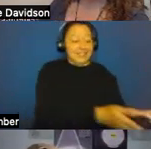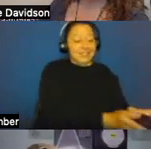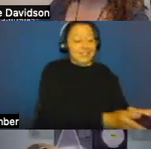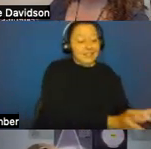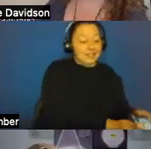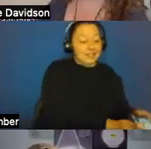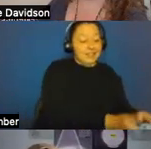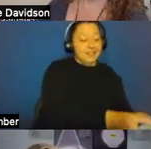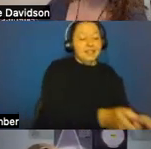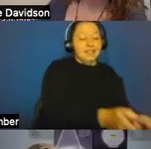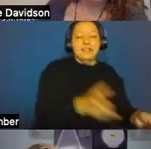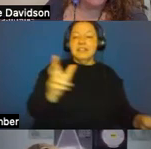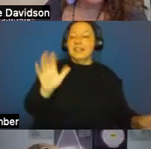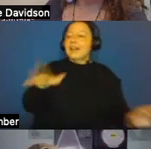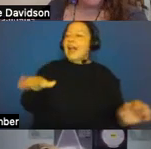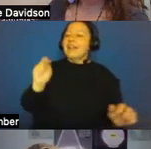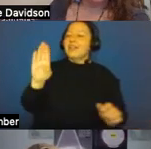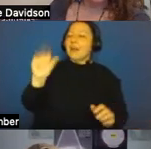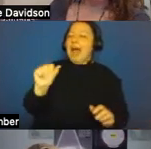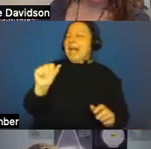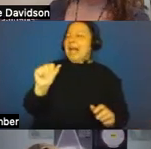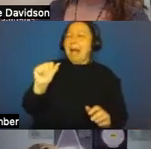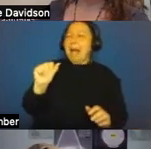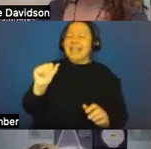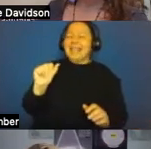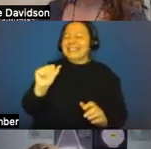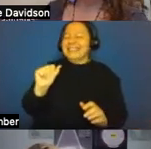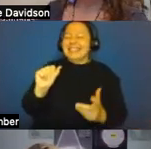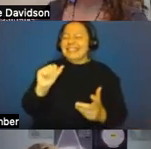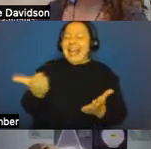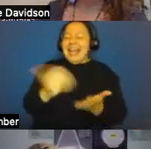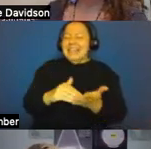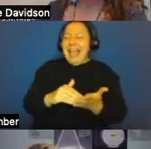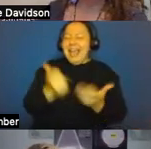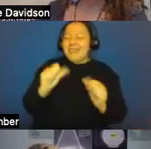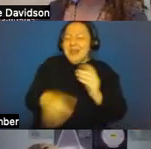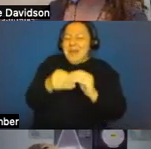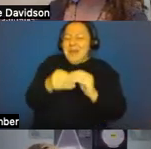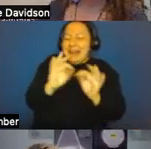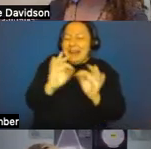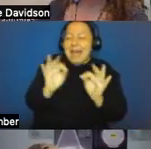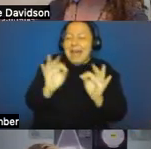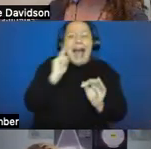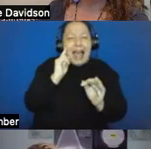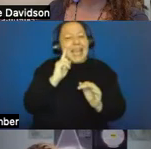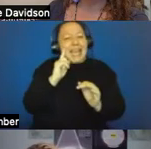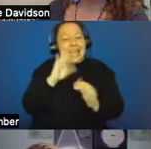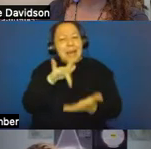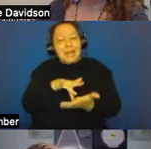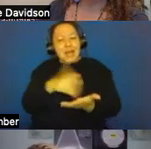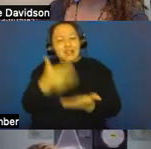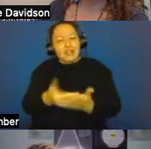This is Rebecca. I'm just filling the airwaves again, just trying to chime in that I think the middle is a good answer because there's